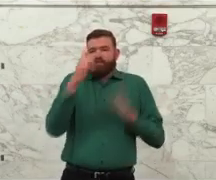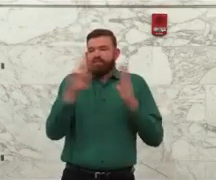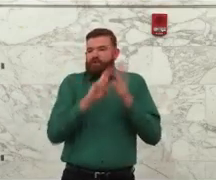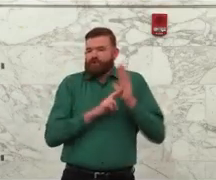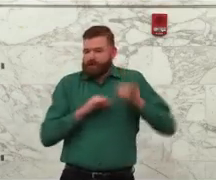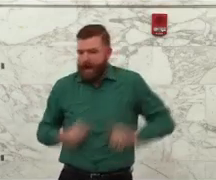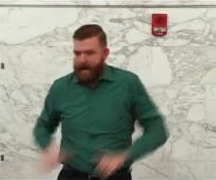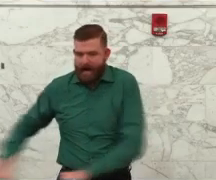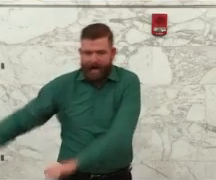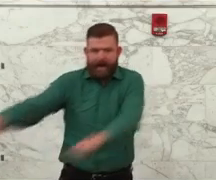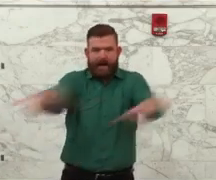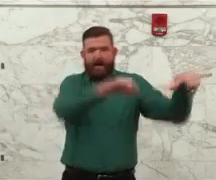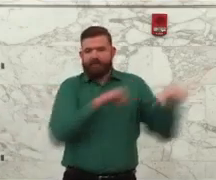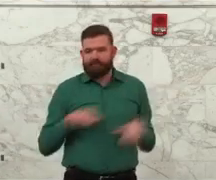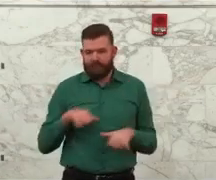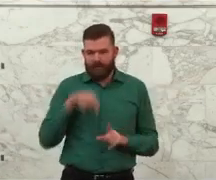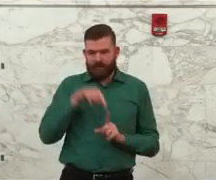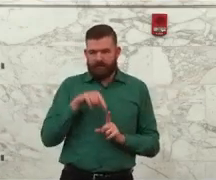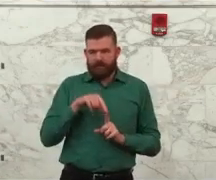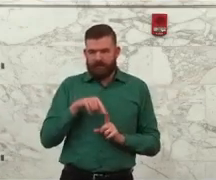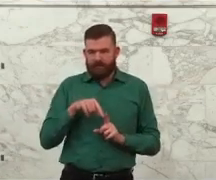one state, period.